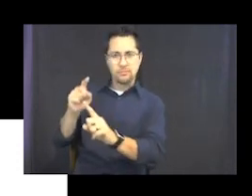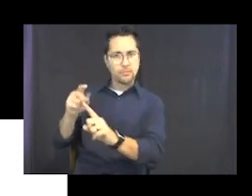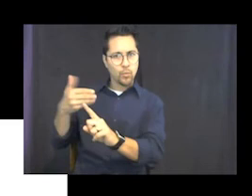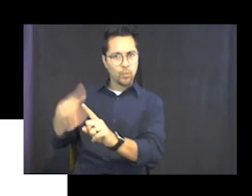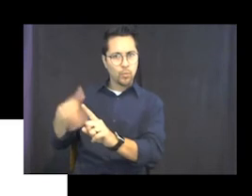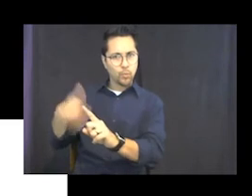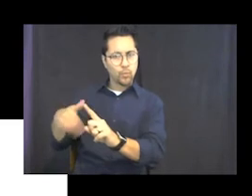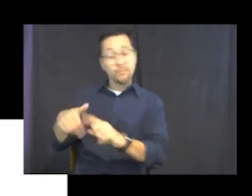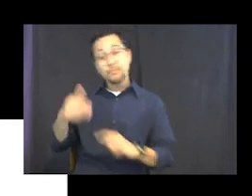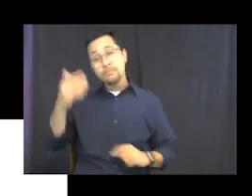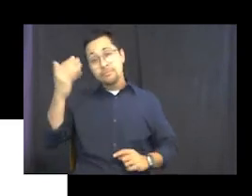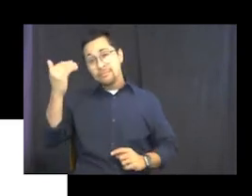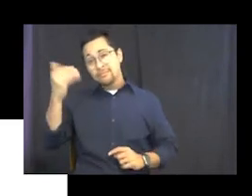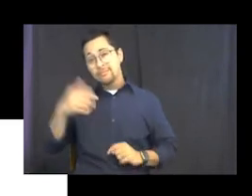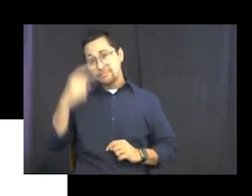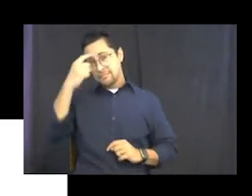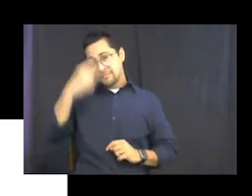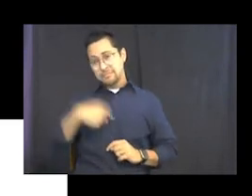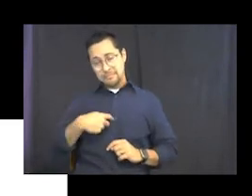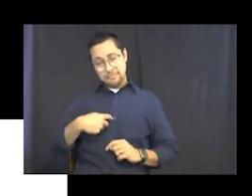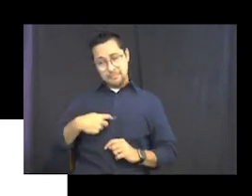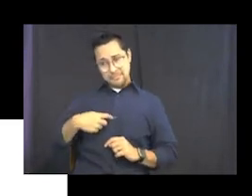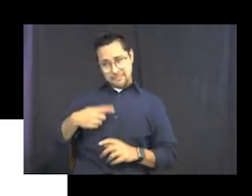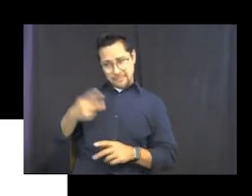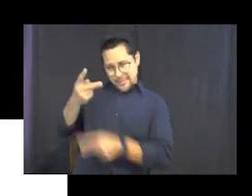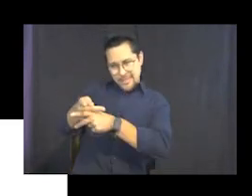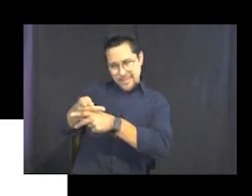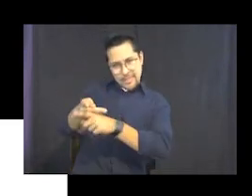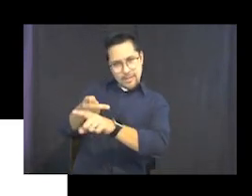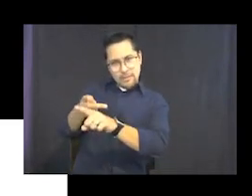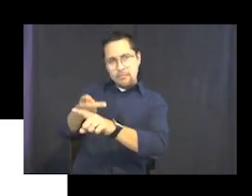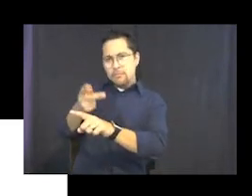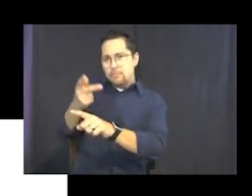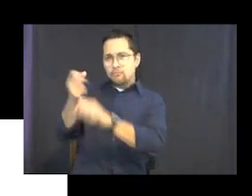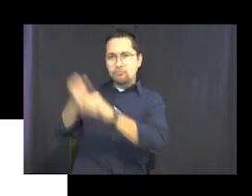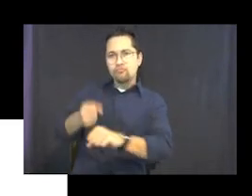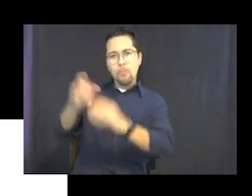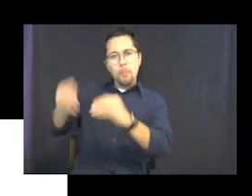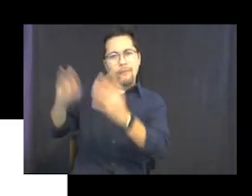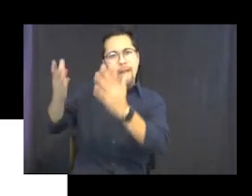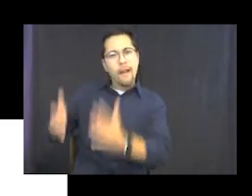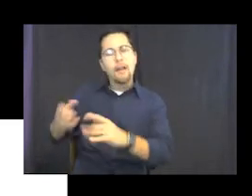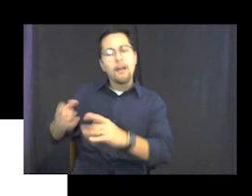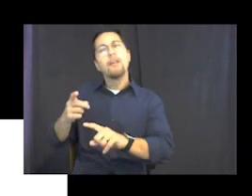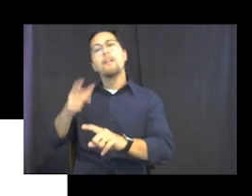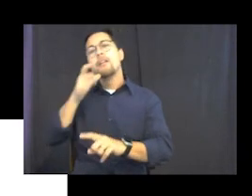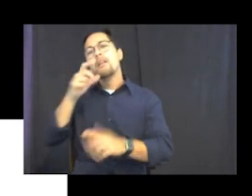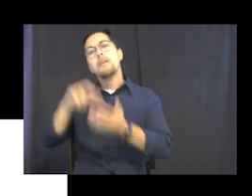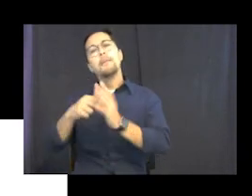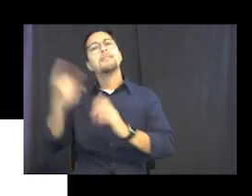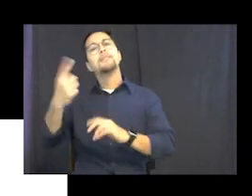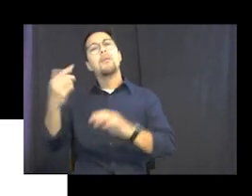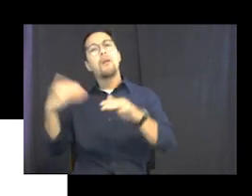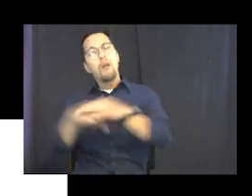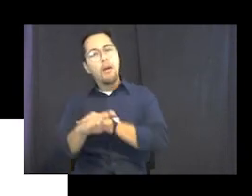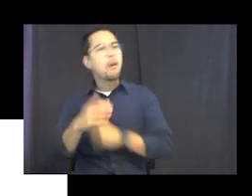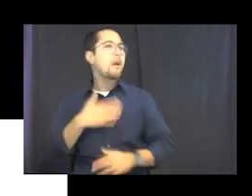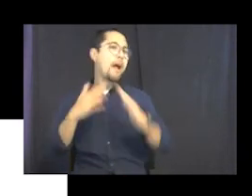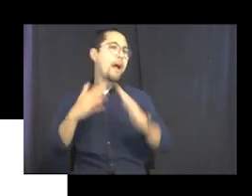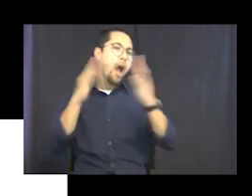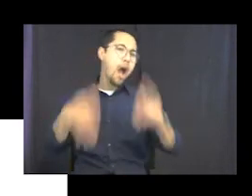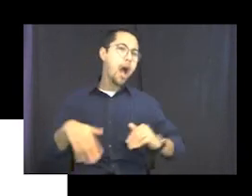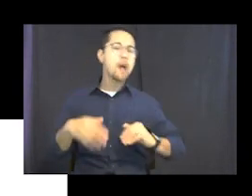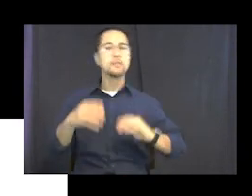For me, to keep a good provider is not only somebody coming into my house